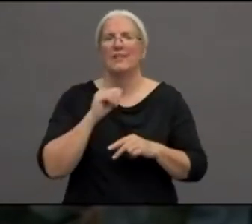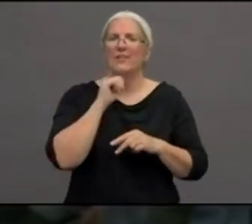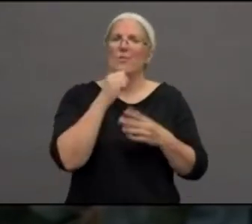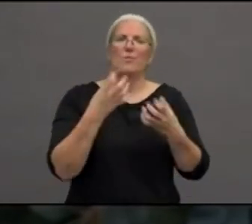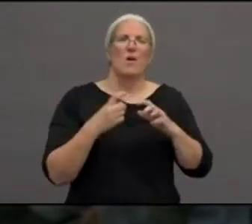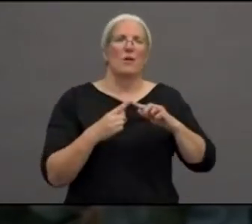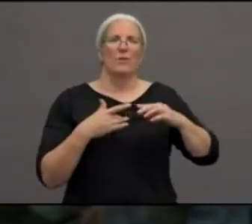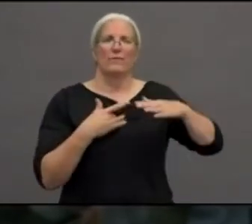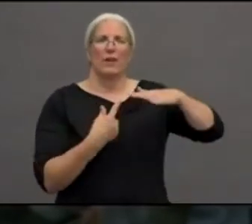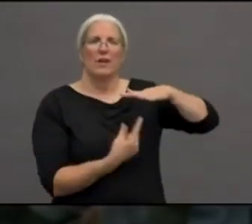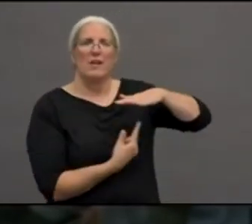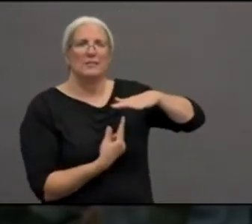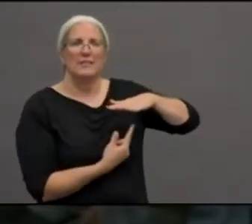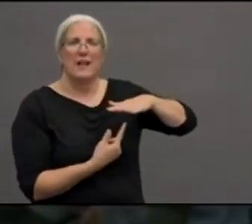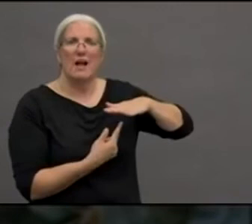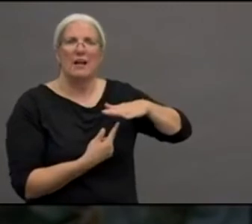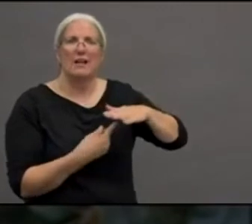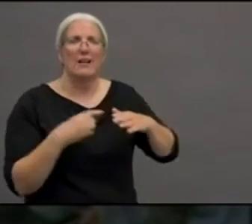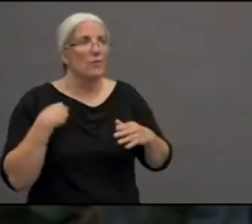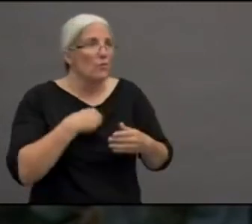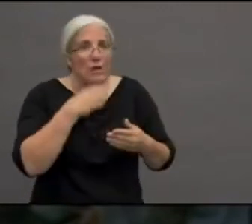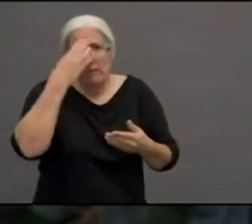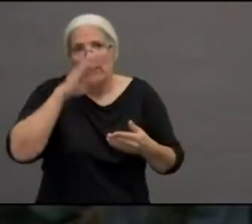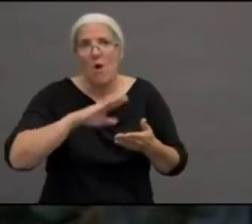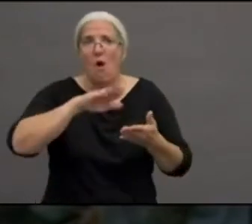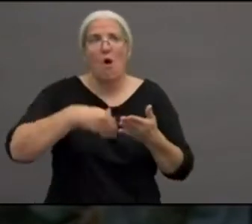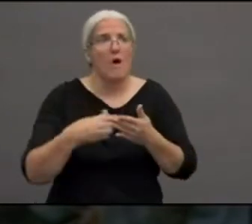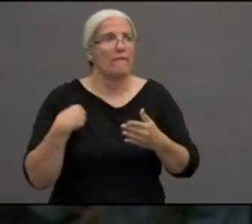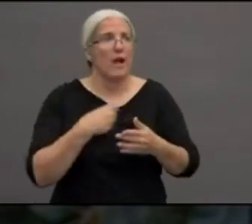we're all apart. And so finding these new